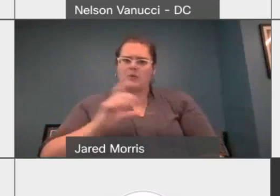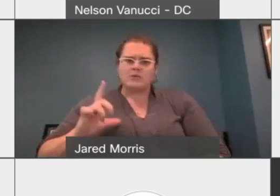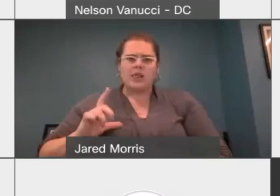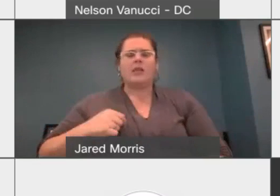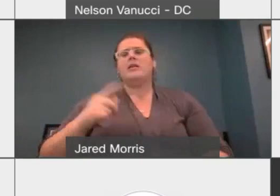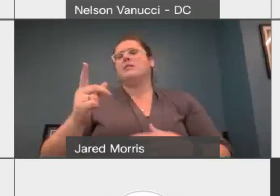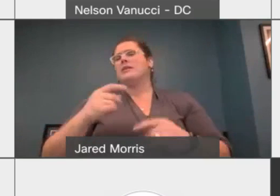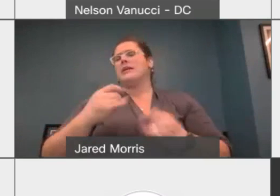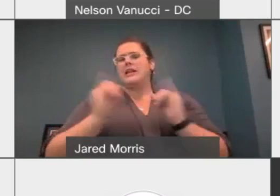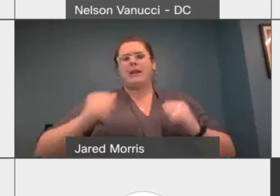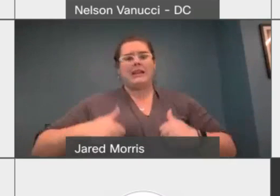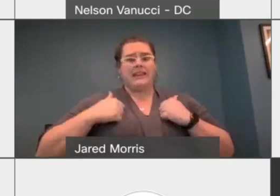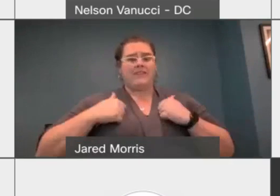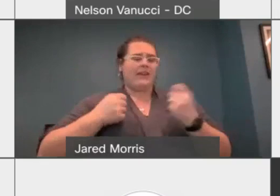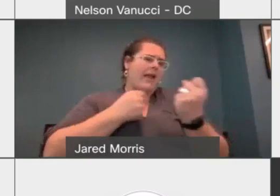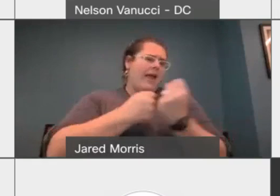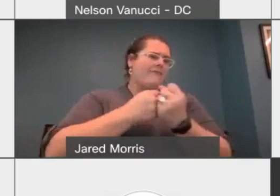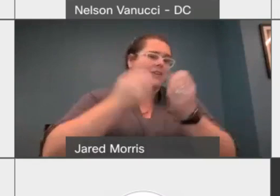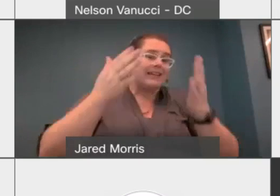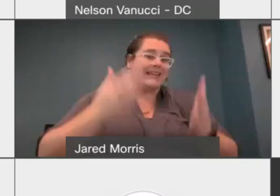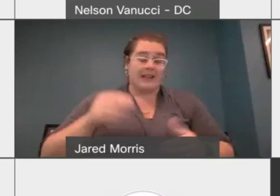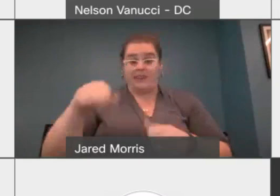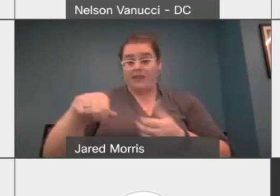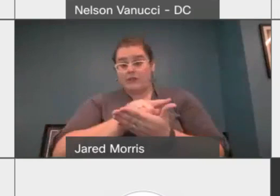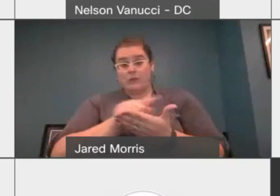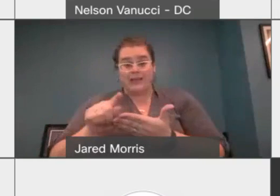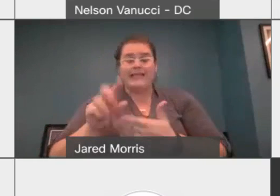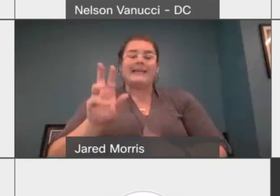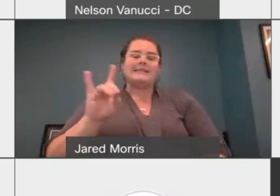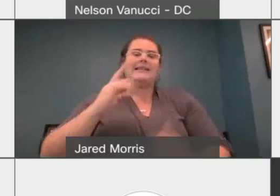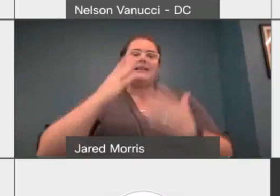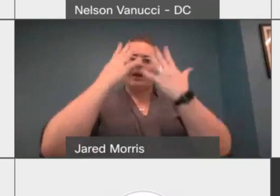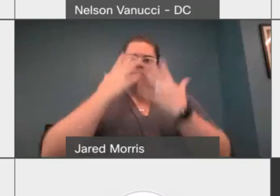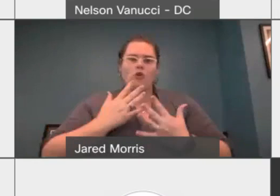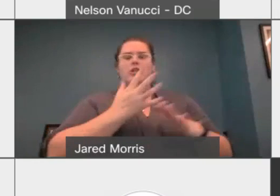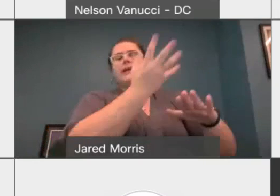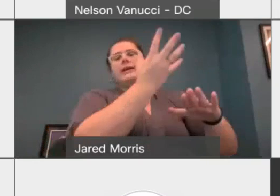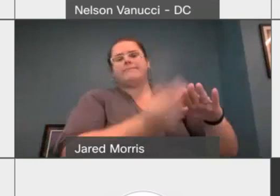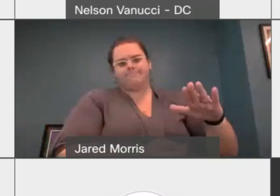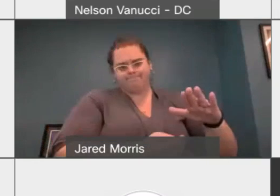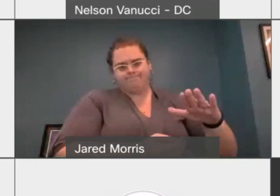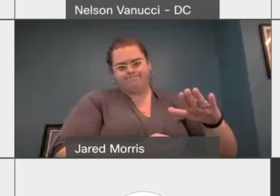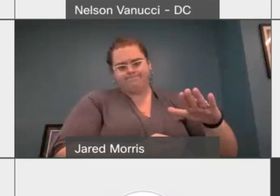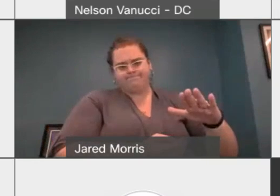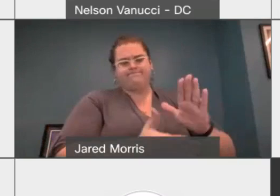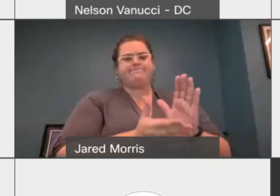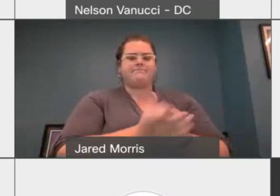advocate, passed away this week. Please join the DD Council in grieving her loss.